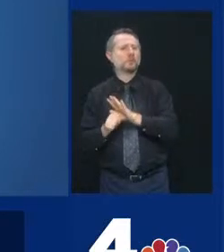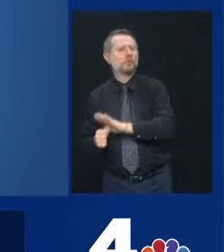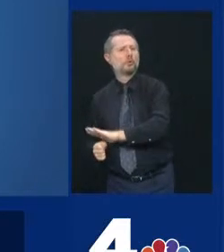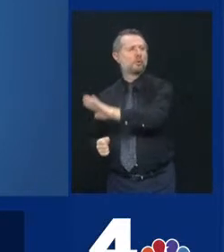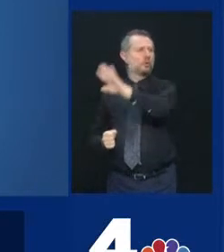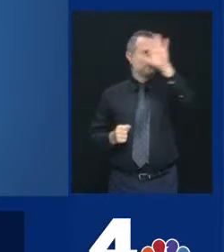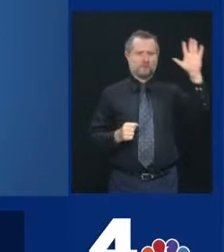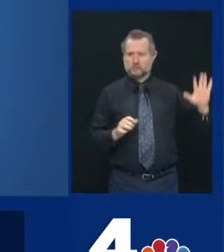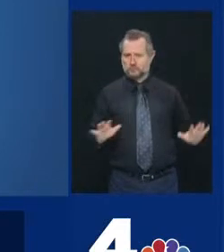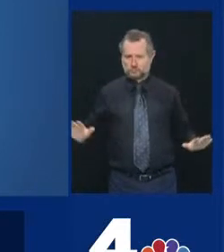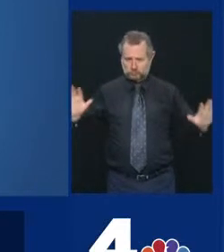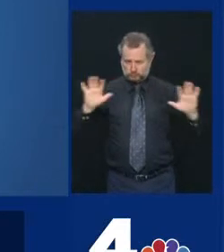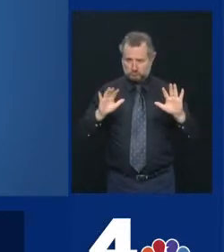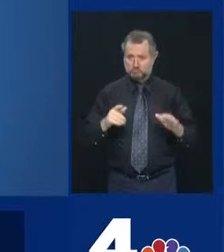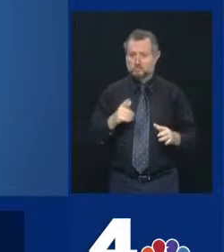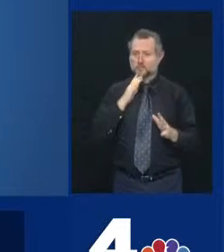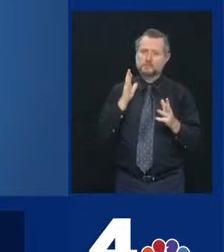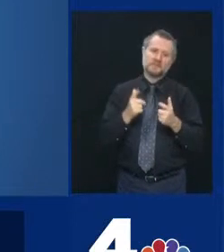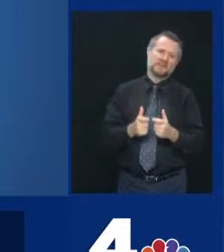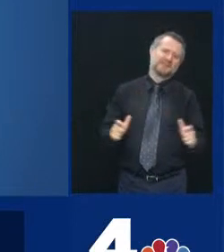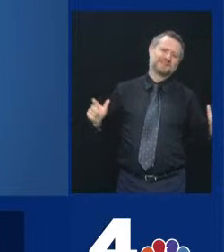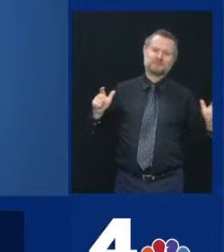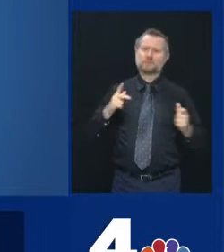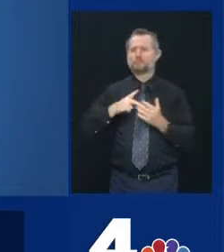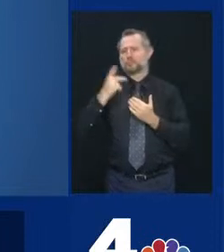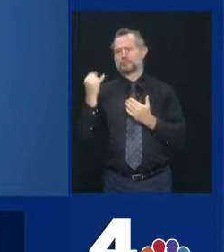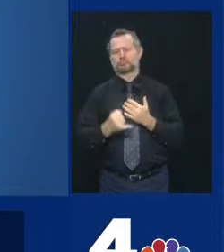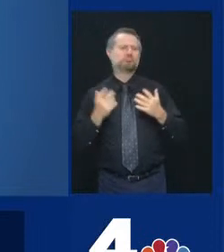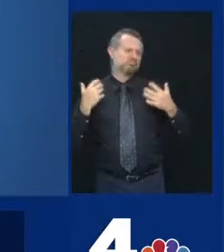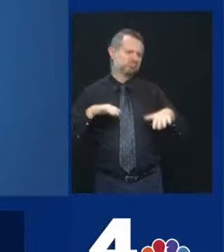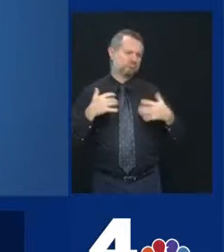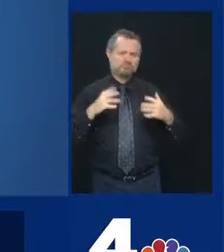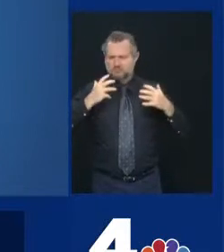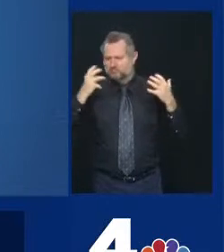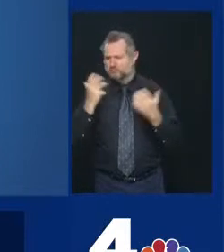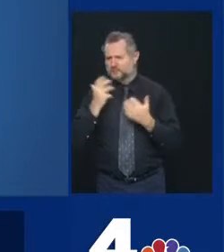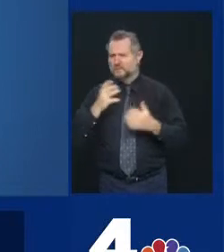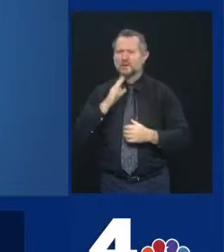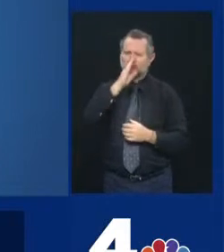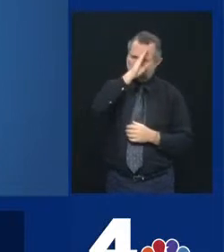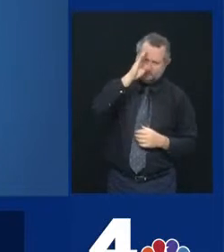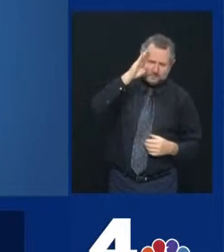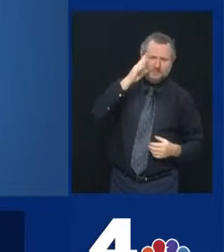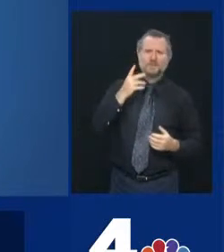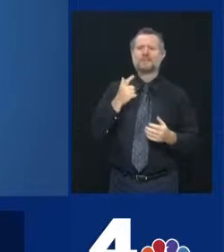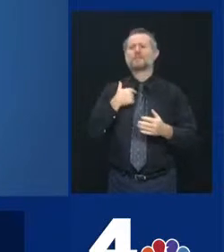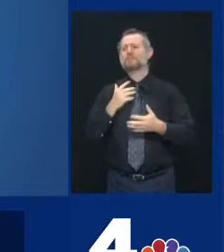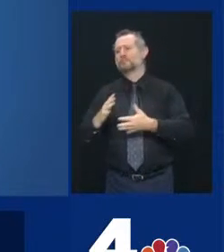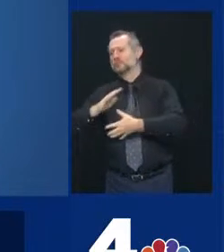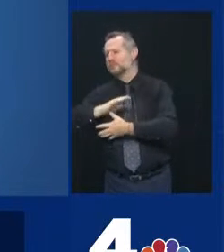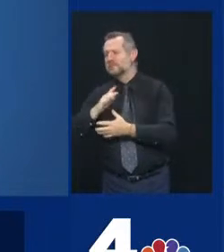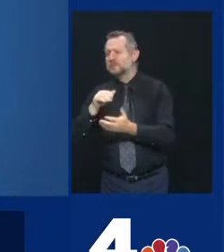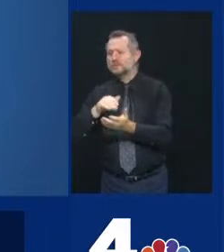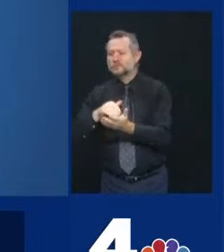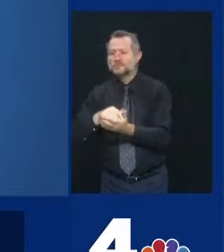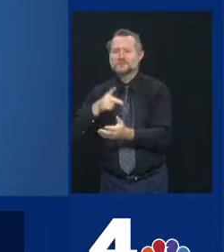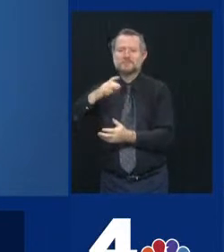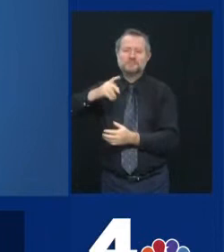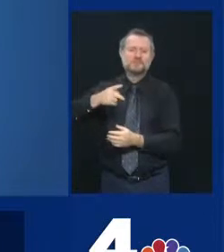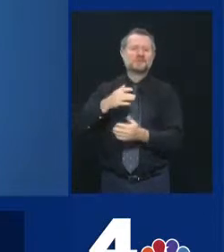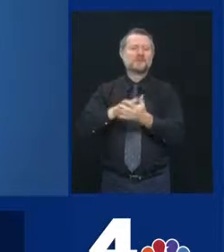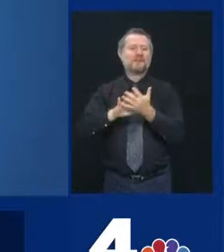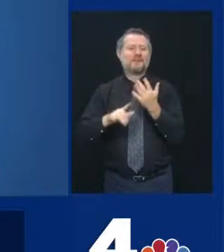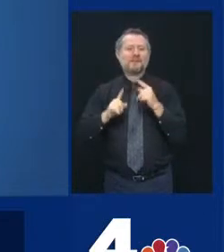a massive undertaking. Hospitals, urgent care facilities, primary care facilities, pharmacies, local Department of